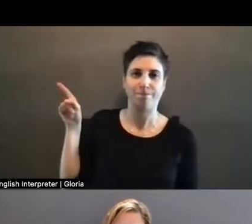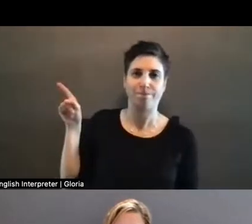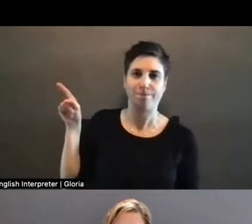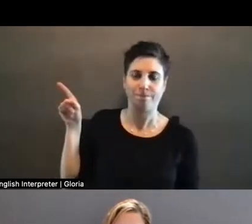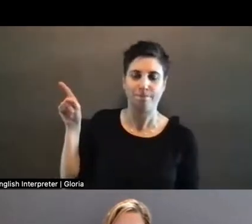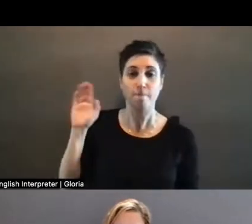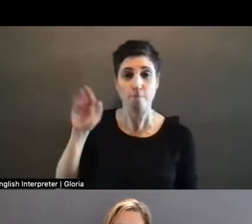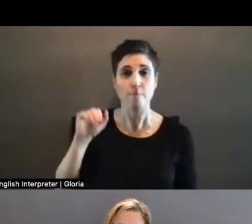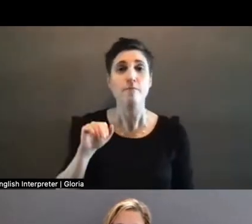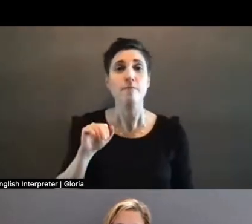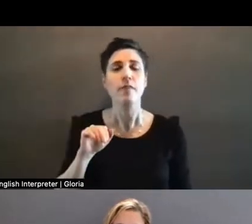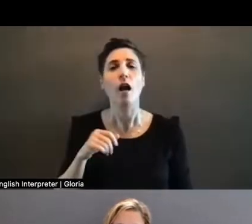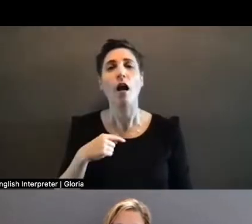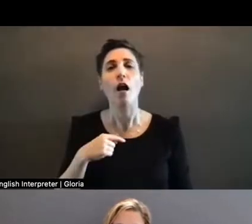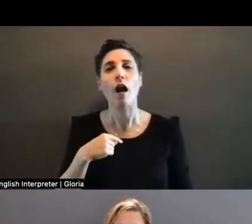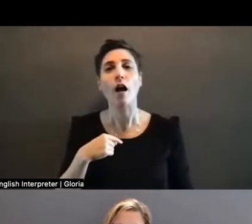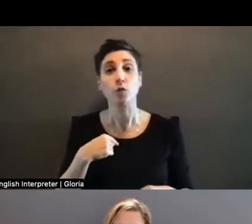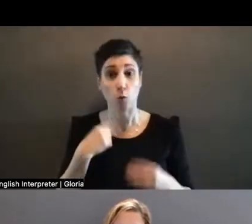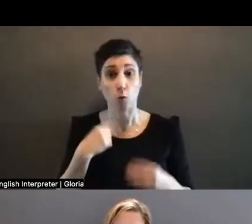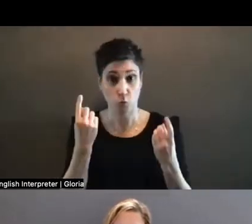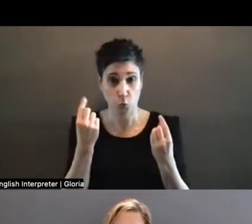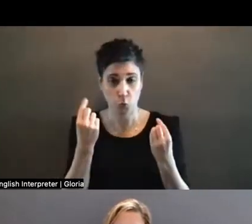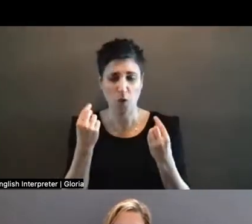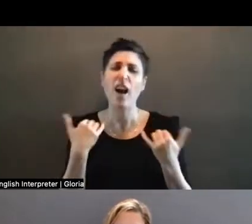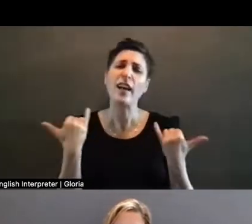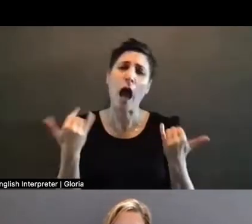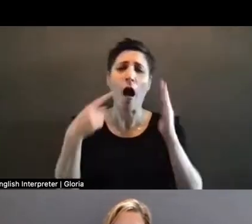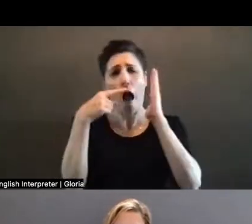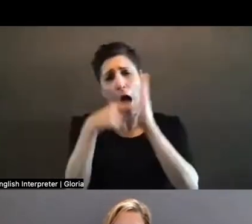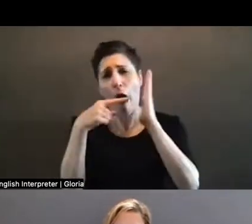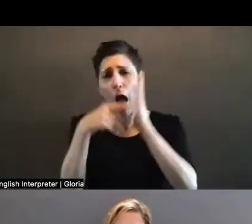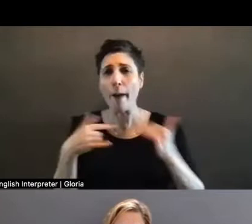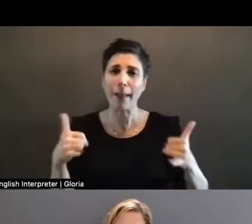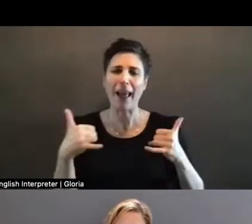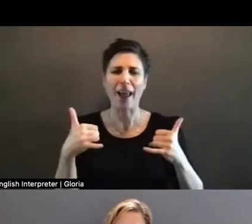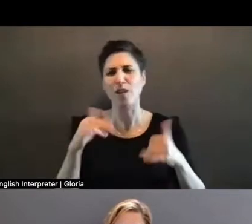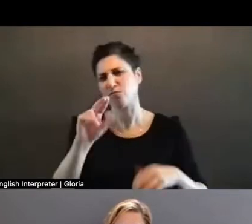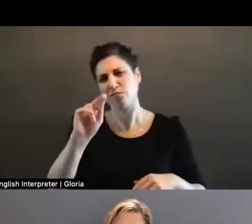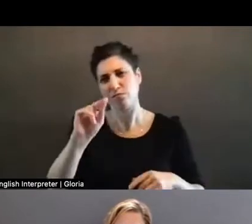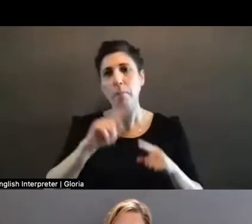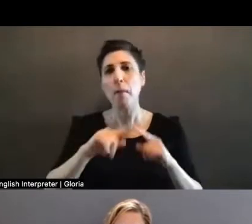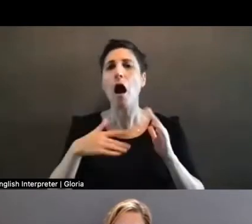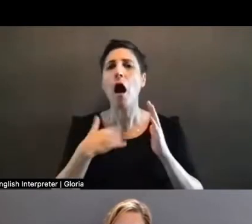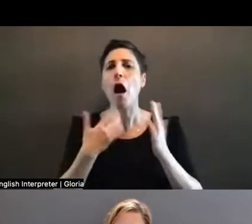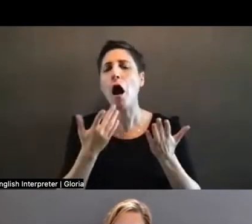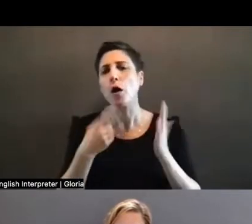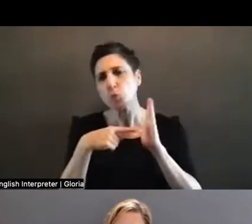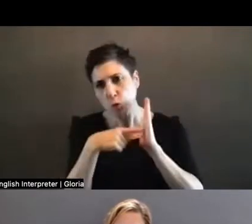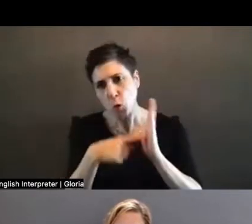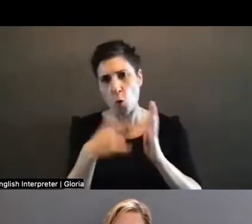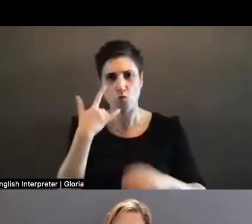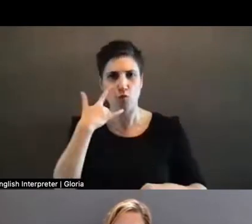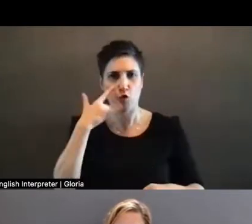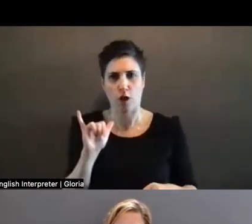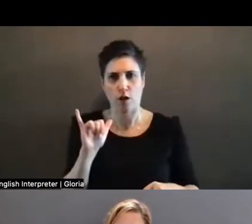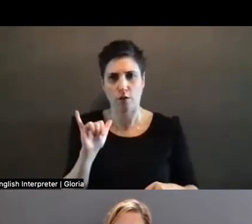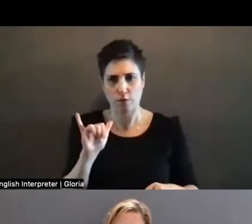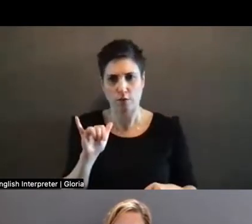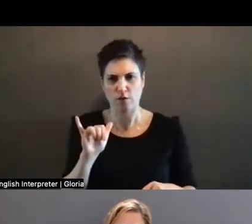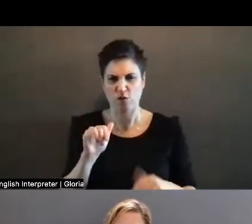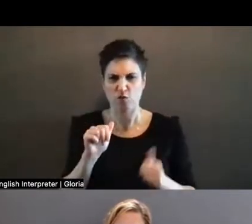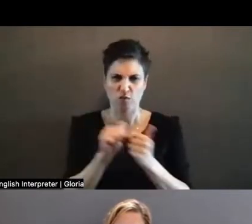So to show our learners, so I'm not going to go through and play this with you, but I'll just show you a couple of those pieces that I've